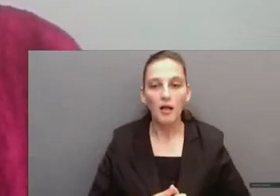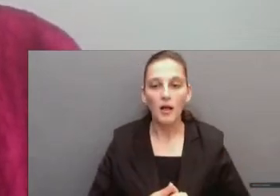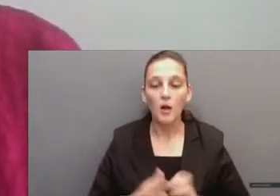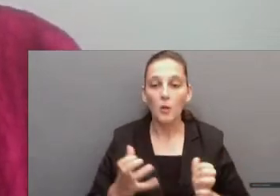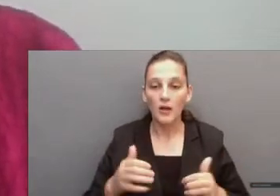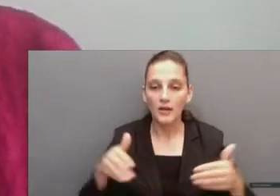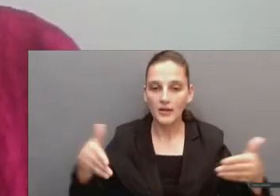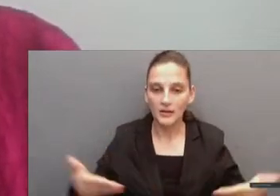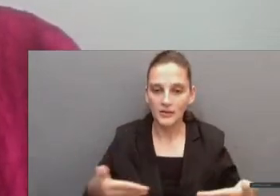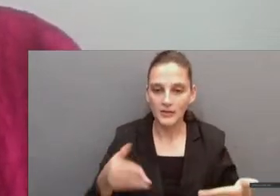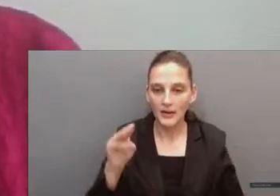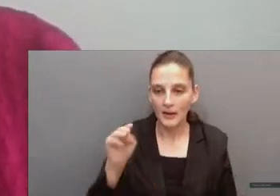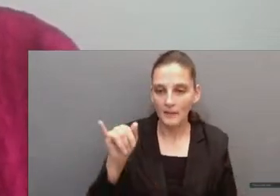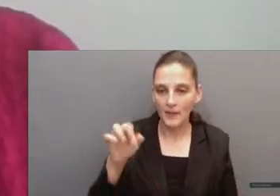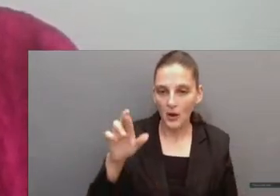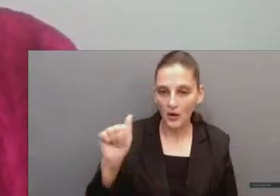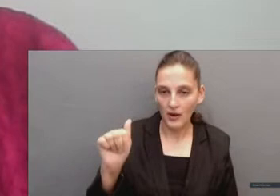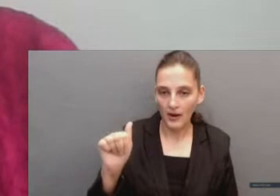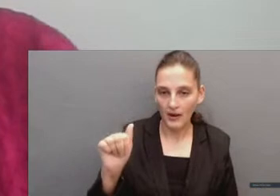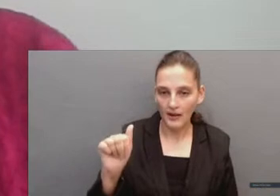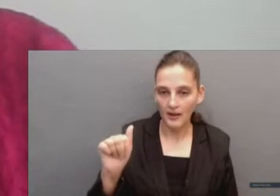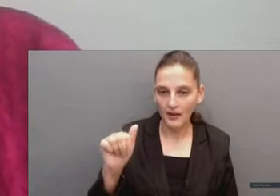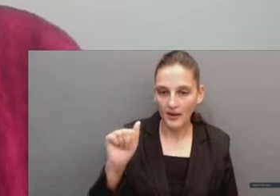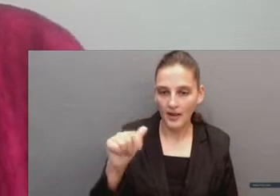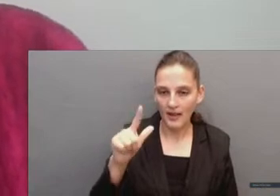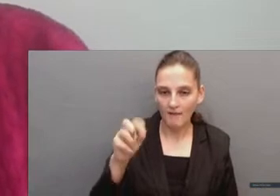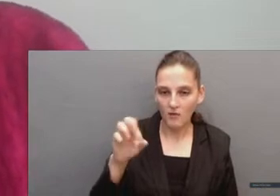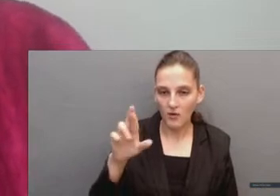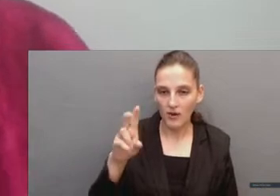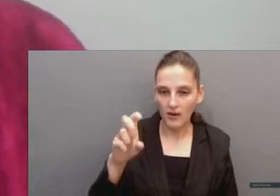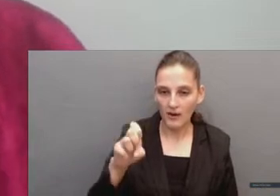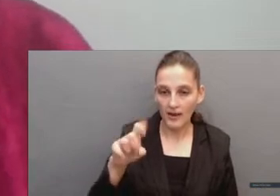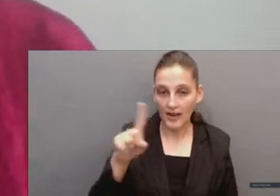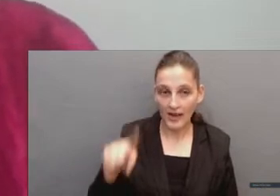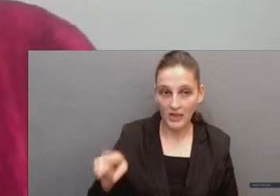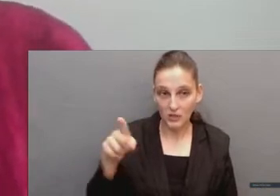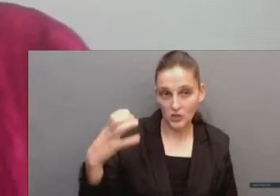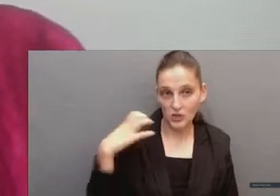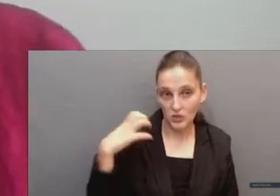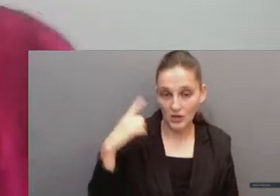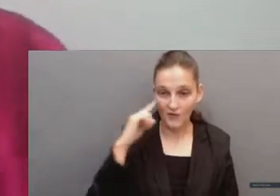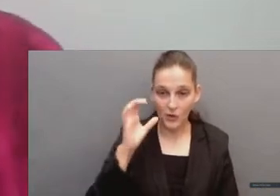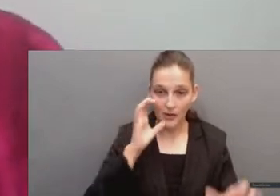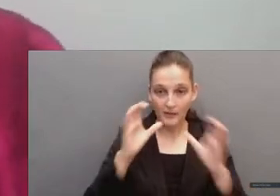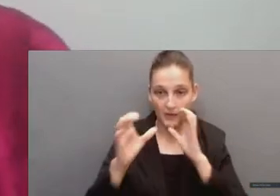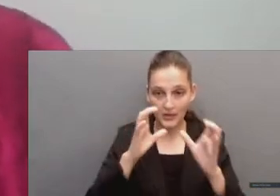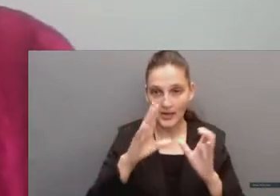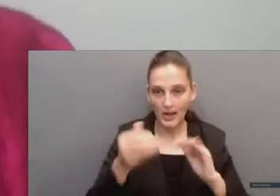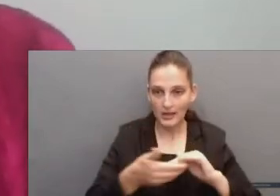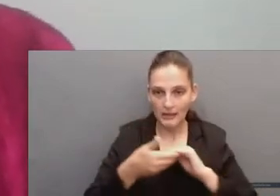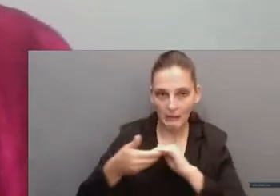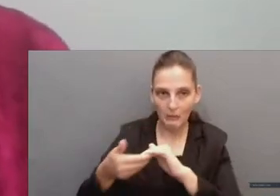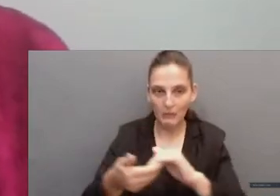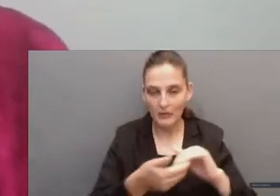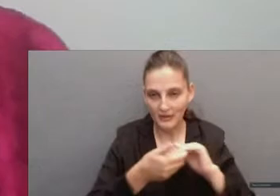introduce Myra Alvarez, who is the chair for the Communications and